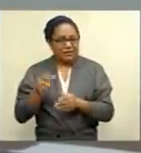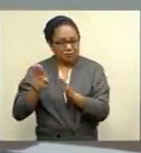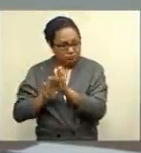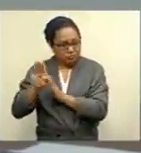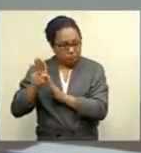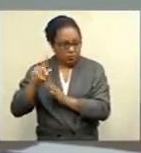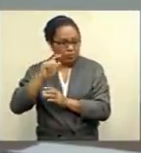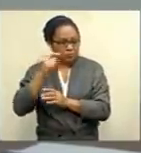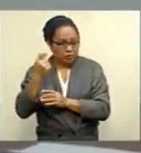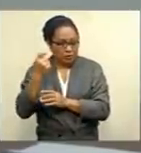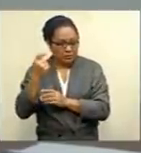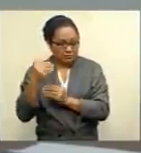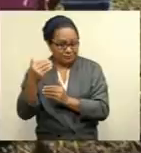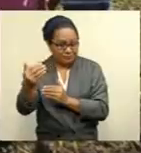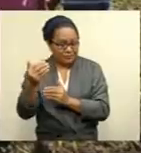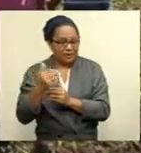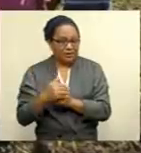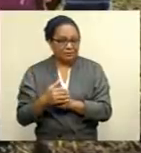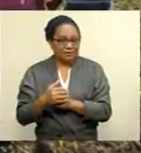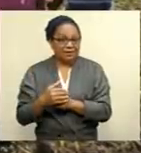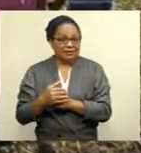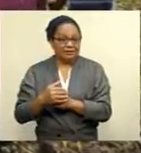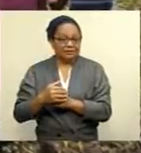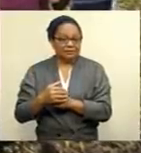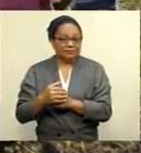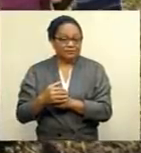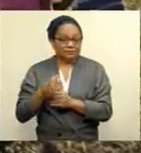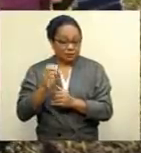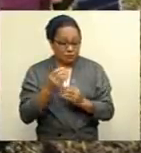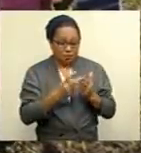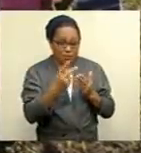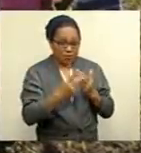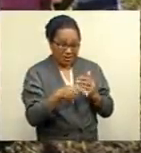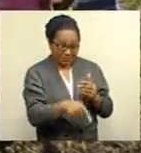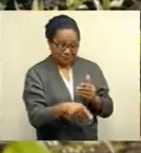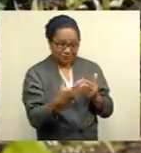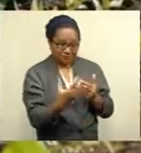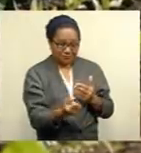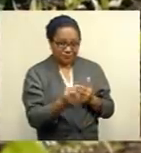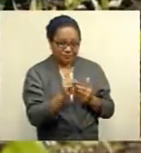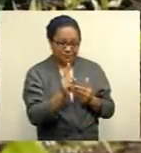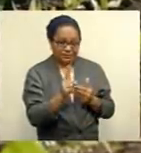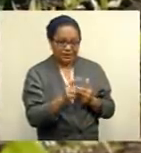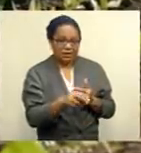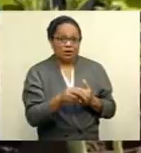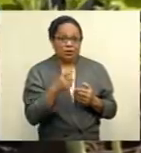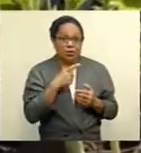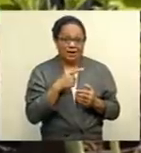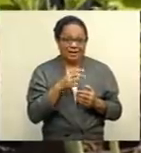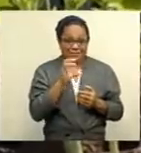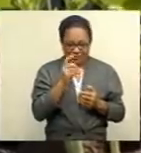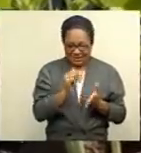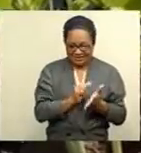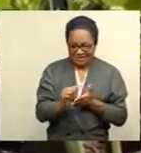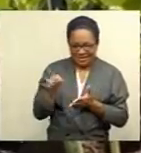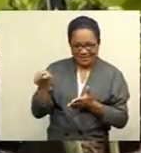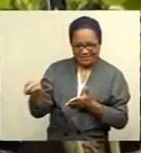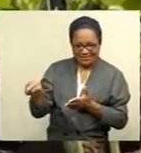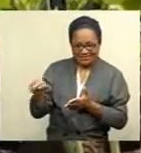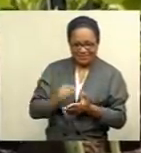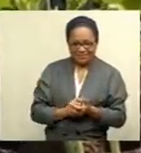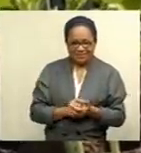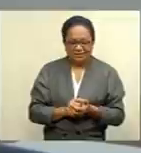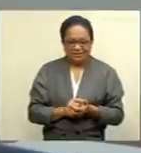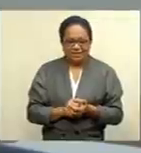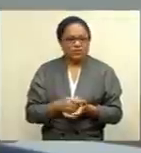full capacity progressively. The programs that we have on the ground is basically to target that particular demand. So we